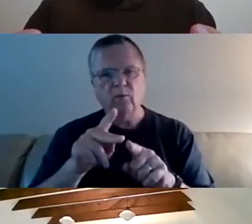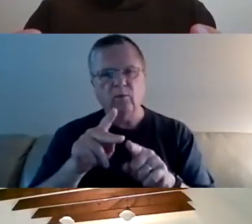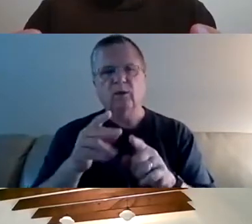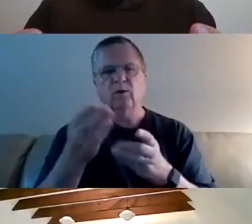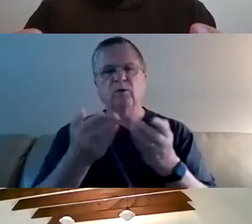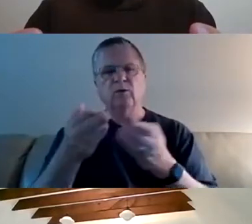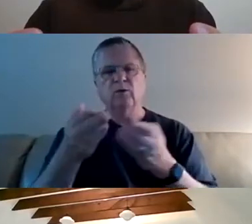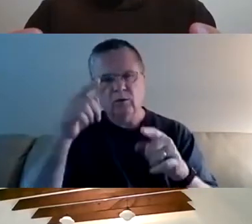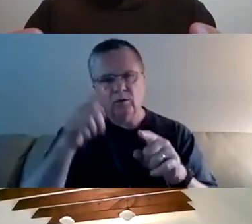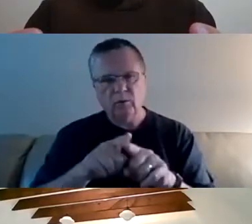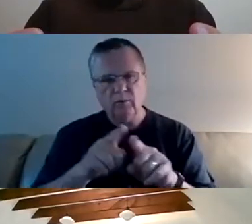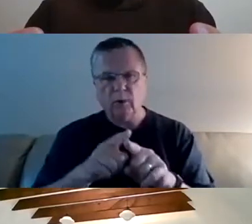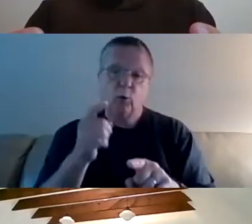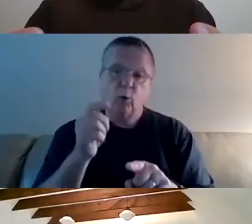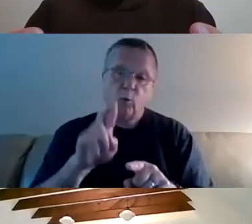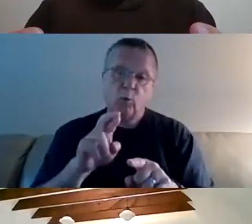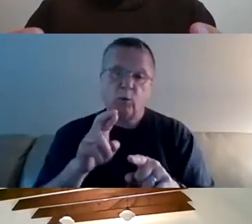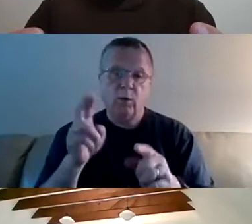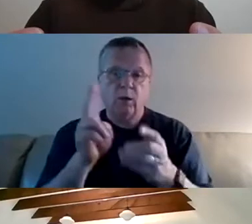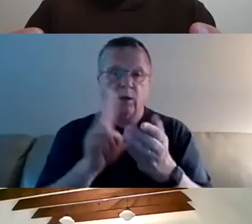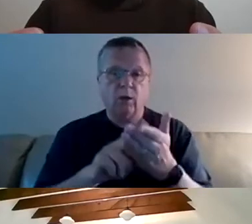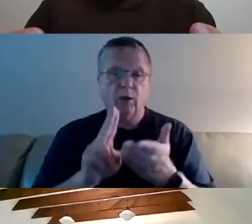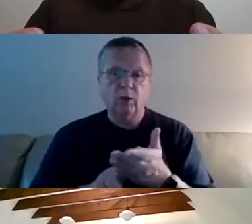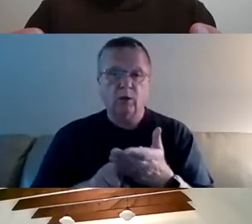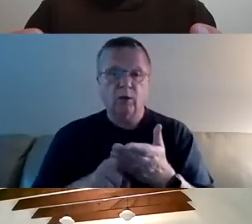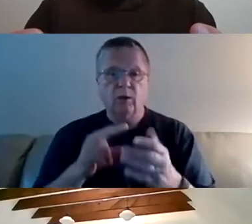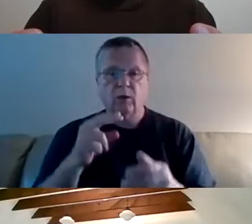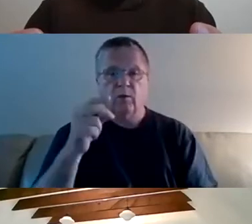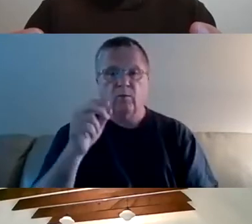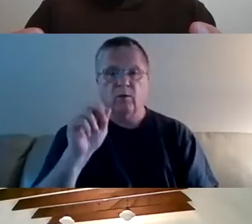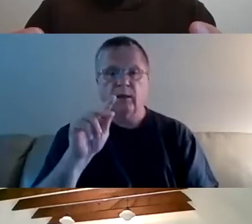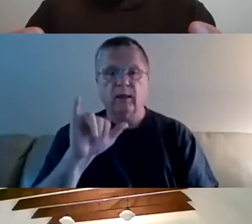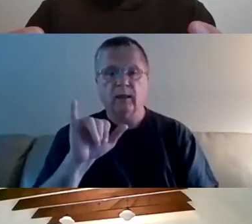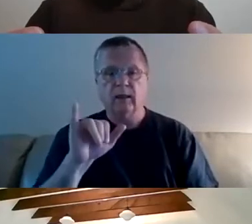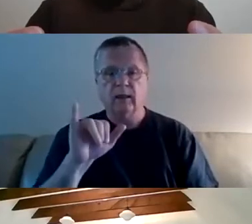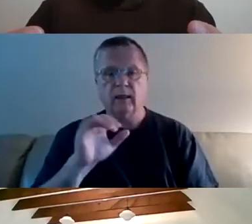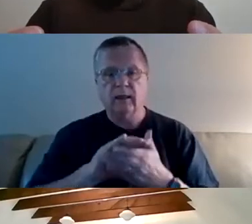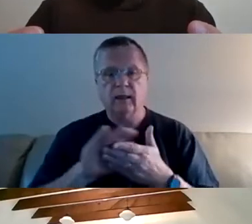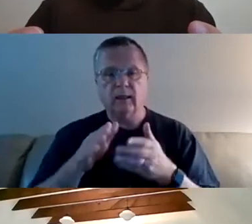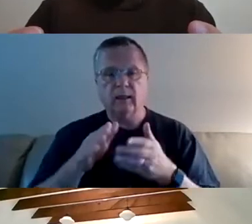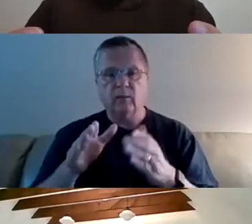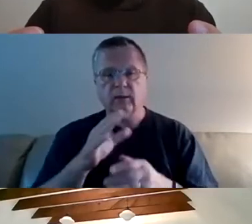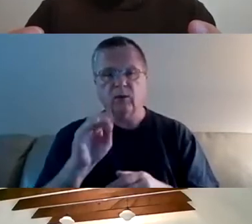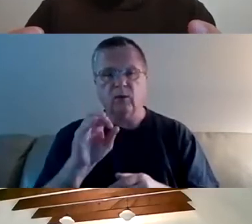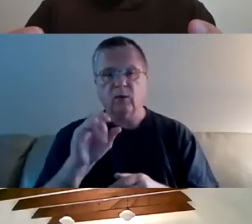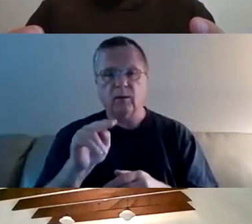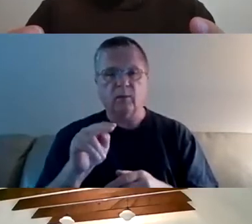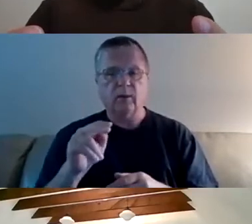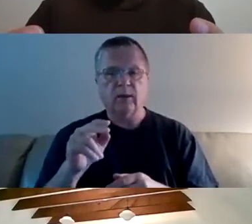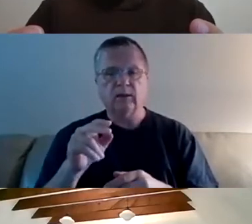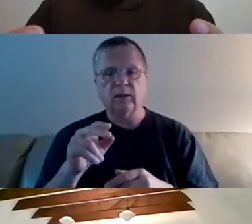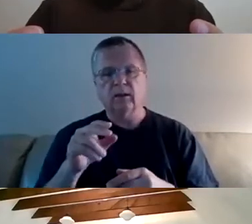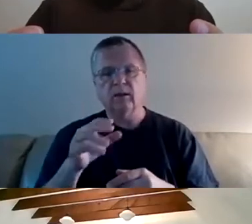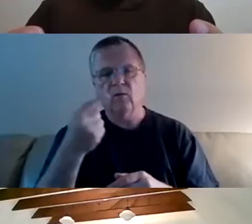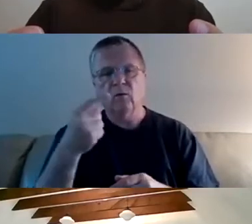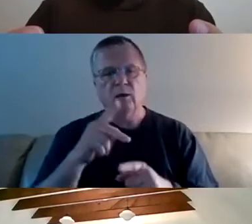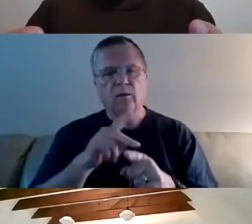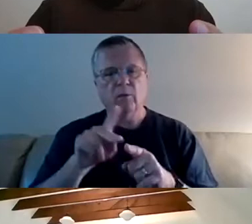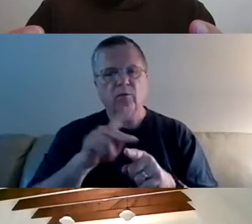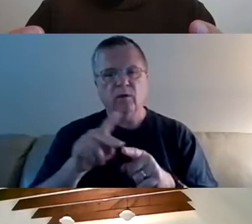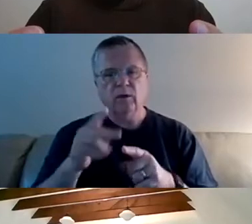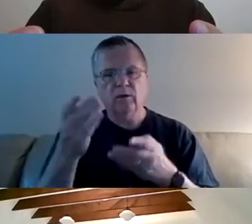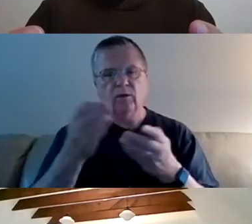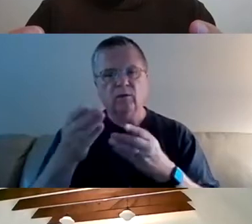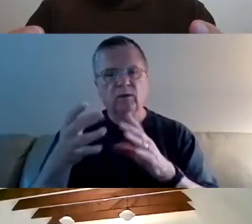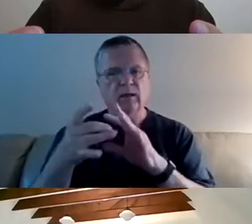or a contract with Allegheny Clean Ways and Operation Better Block for professional services in connection with the